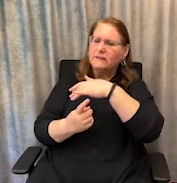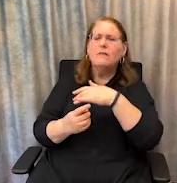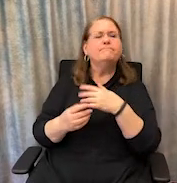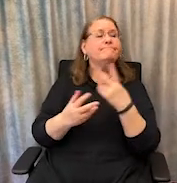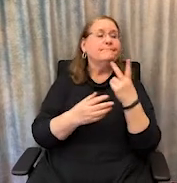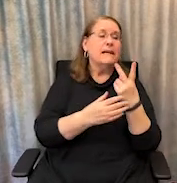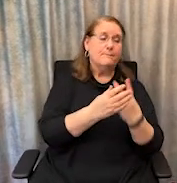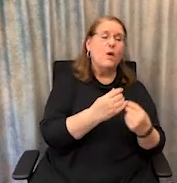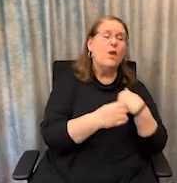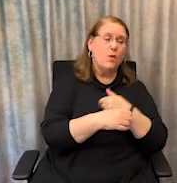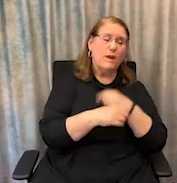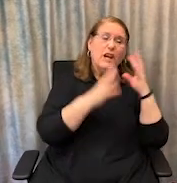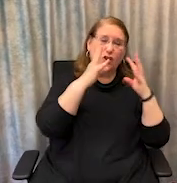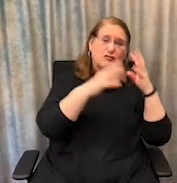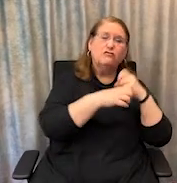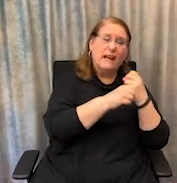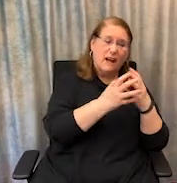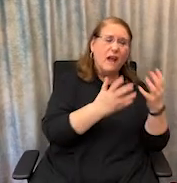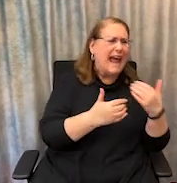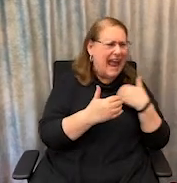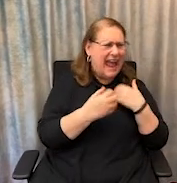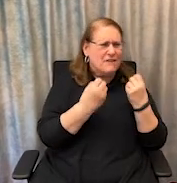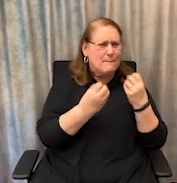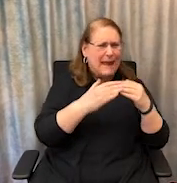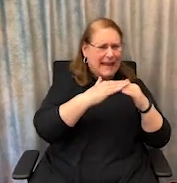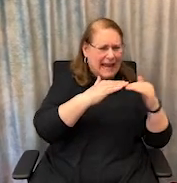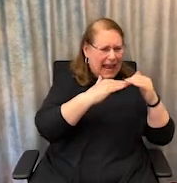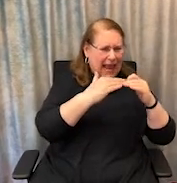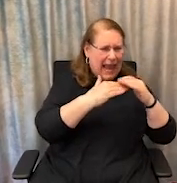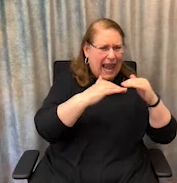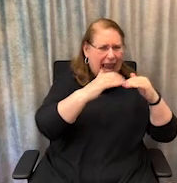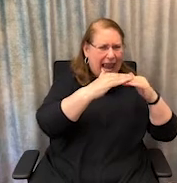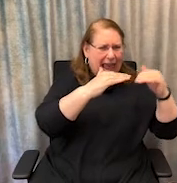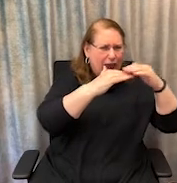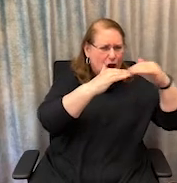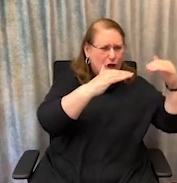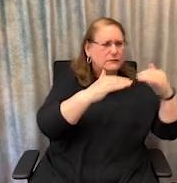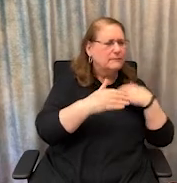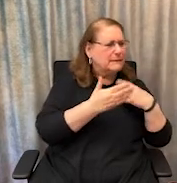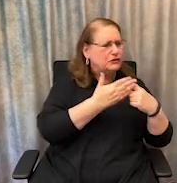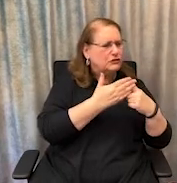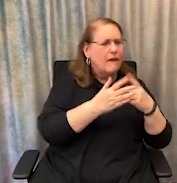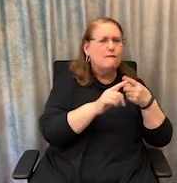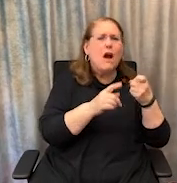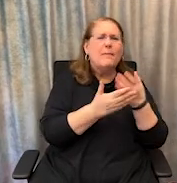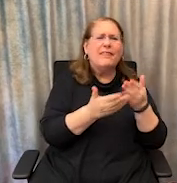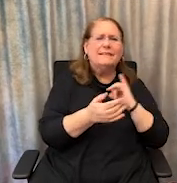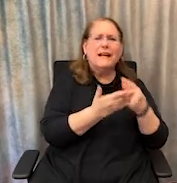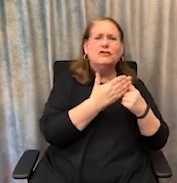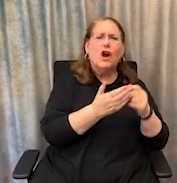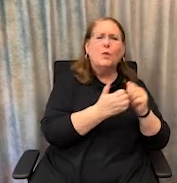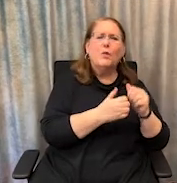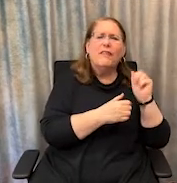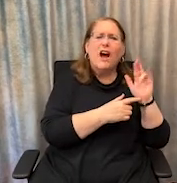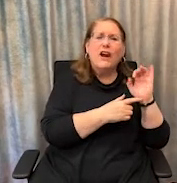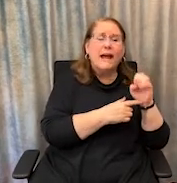We created a lot because I think there were a lot of cinematic layers within, but I talked a lot to Arye he came from Israel,